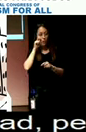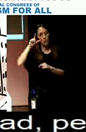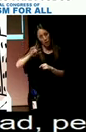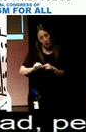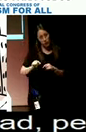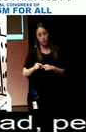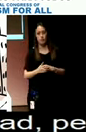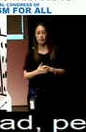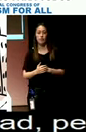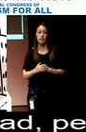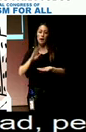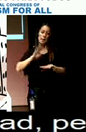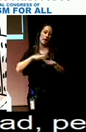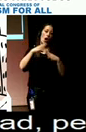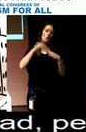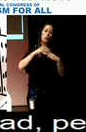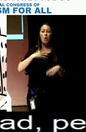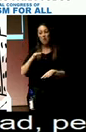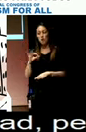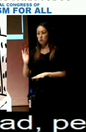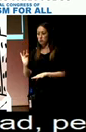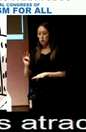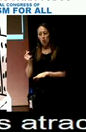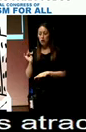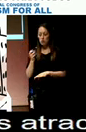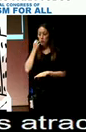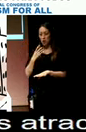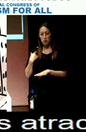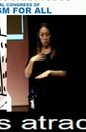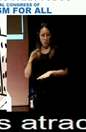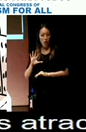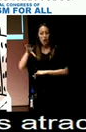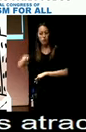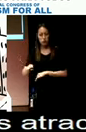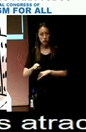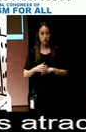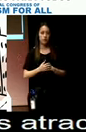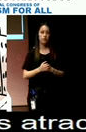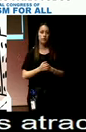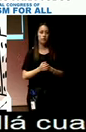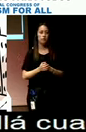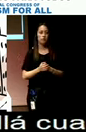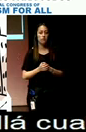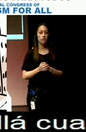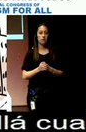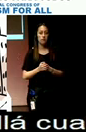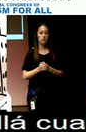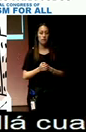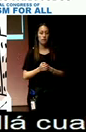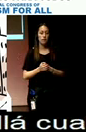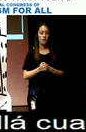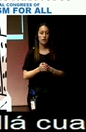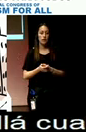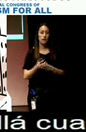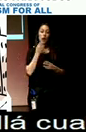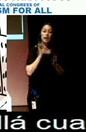Furthermore, any service provider could actually get in contact with another service provider and jointly build on a new